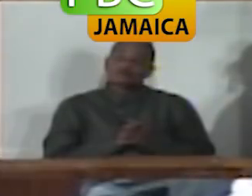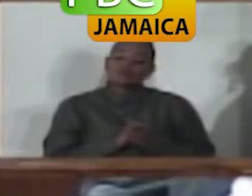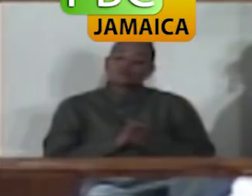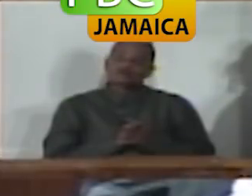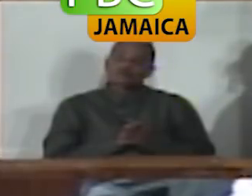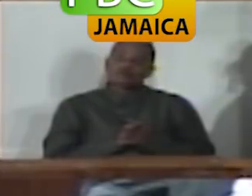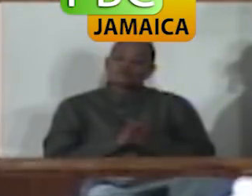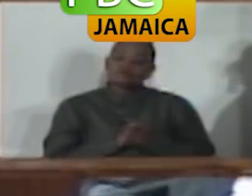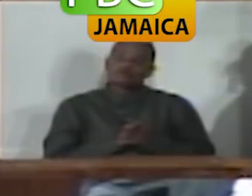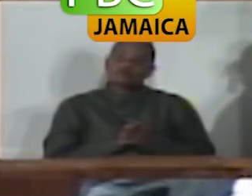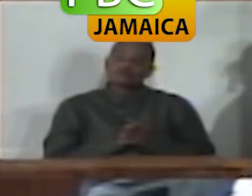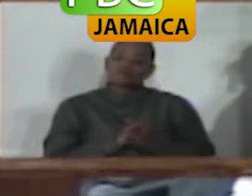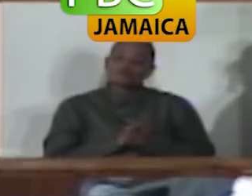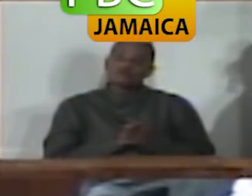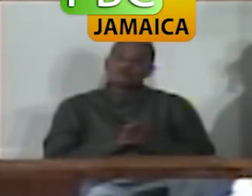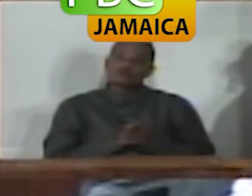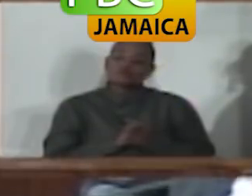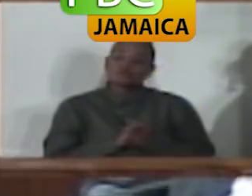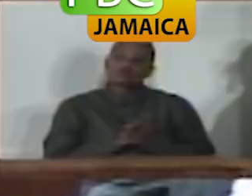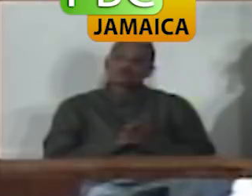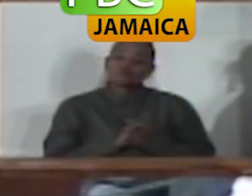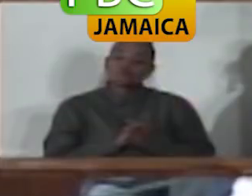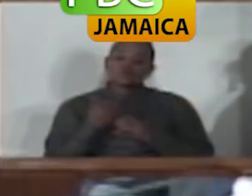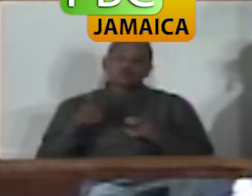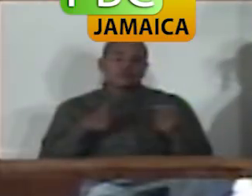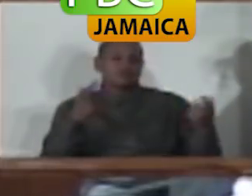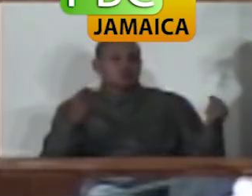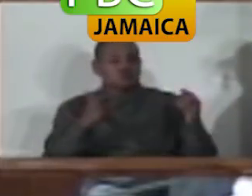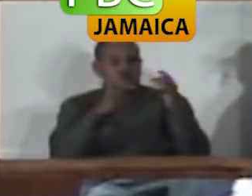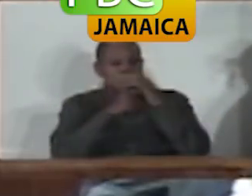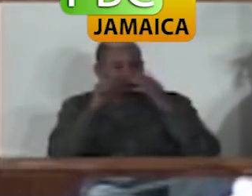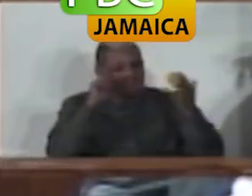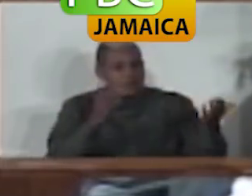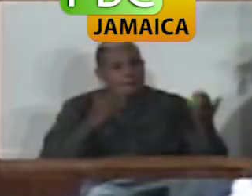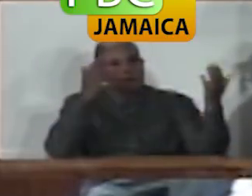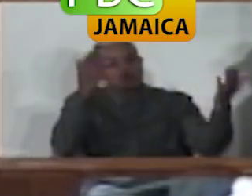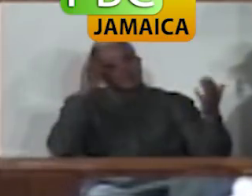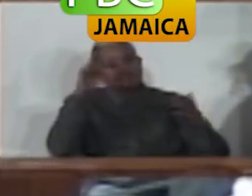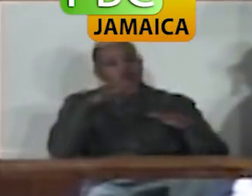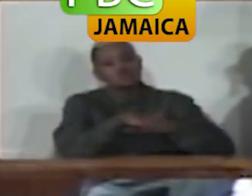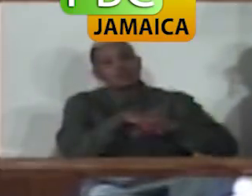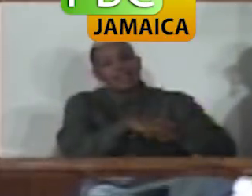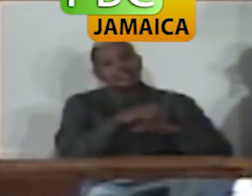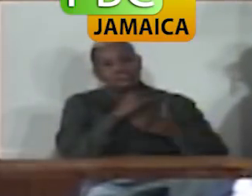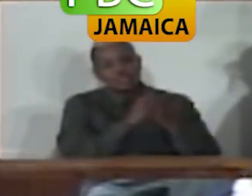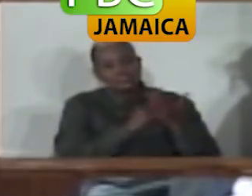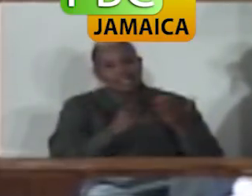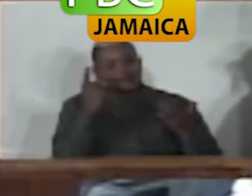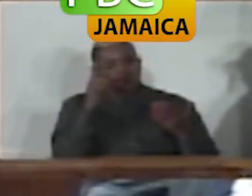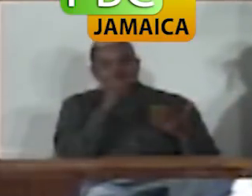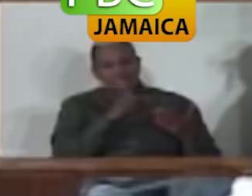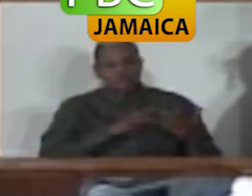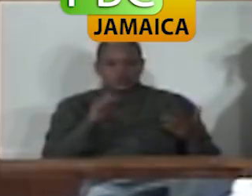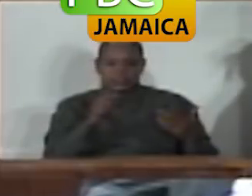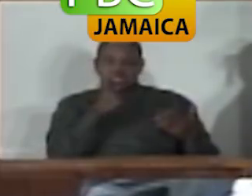done the request for proposals for a drainage design for Kingston and